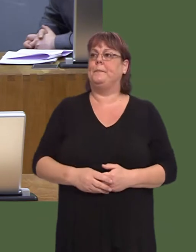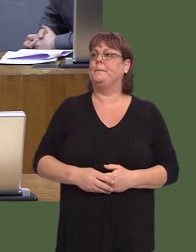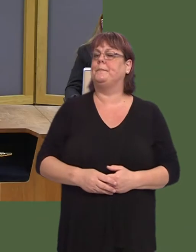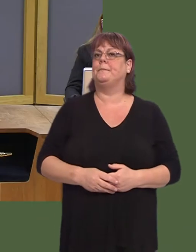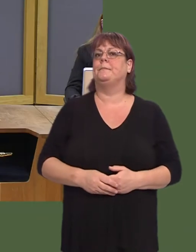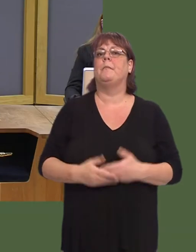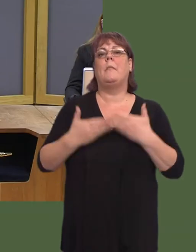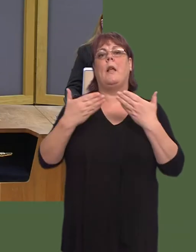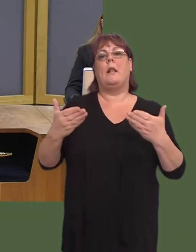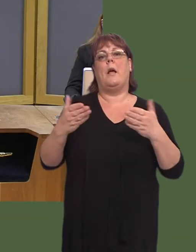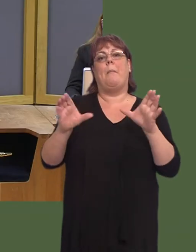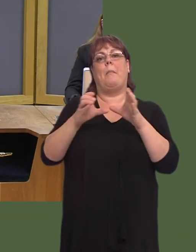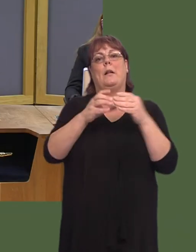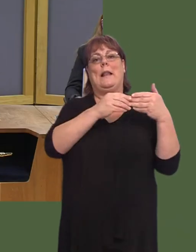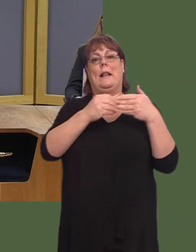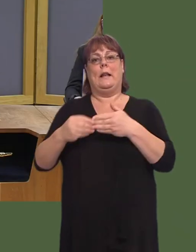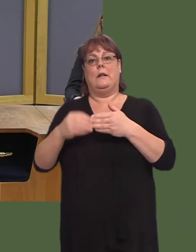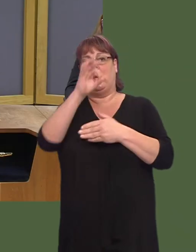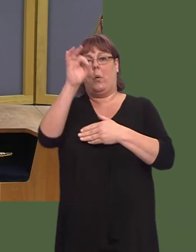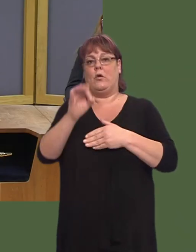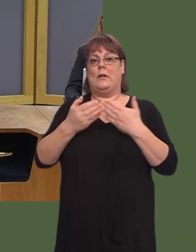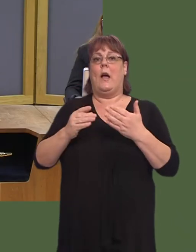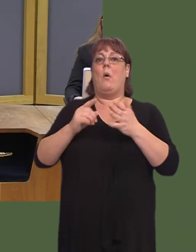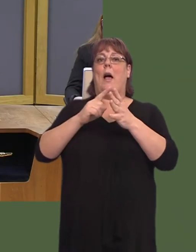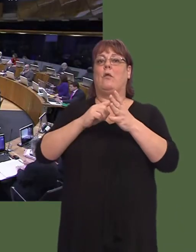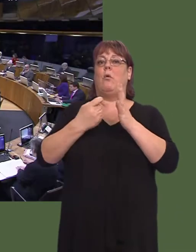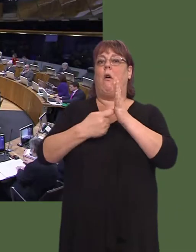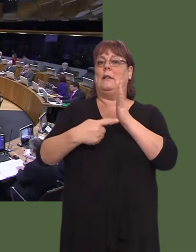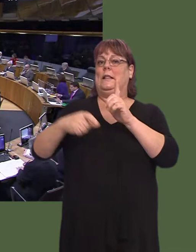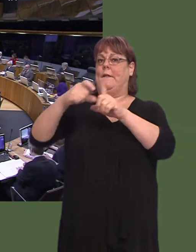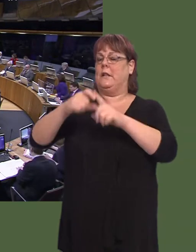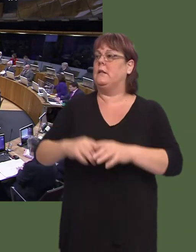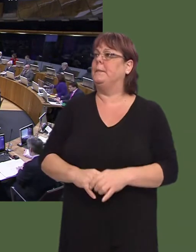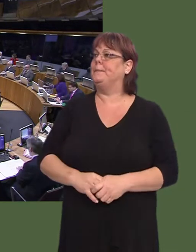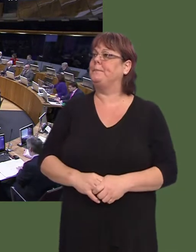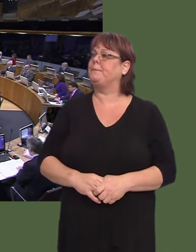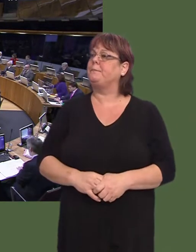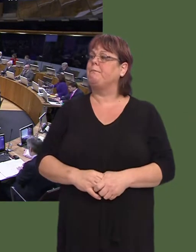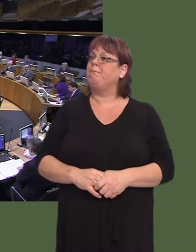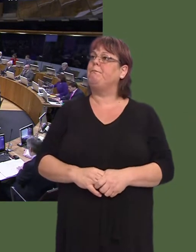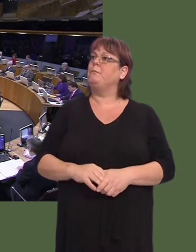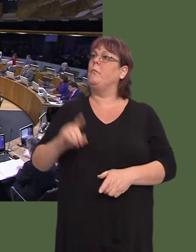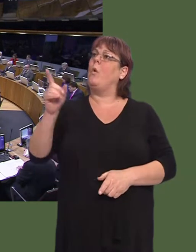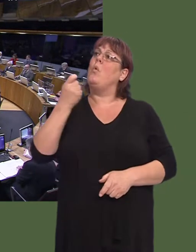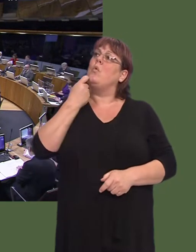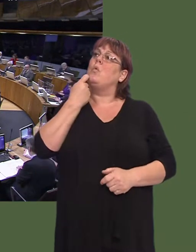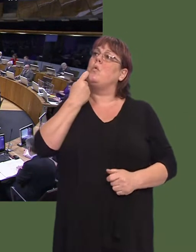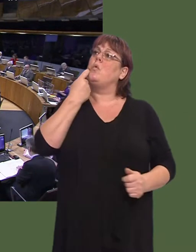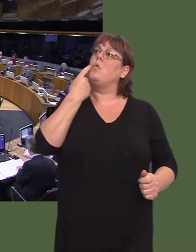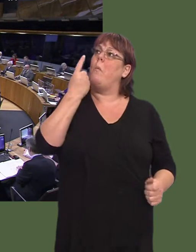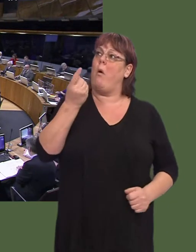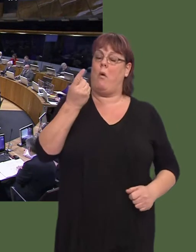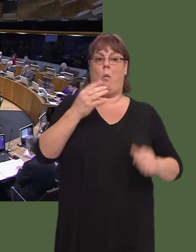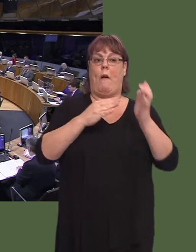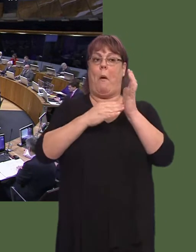yn awr gan arweinwyr y pleidiau, arweinydd yr wrthblaid, Andrew Arty Davies. Thank you, Presiding Officer. First Minister, tomorrow there will be a